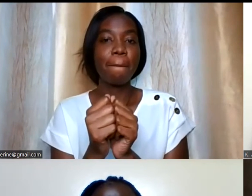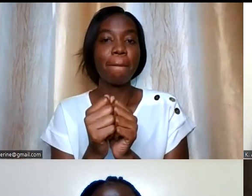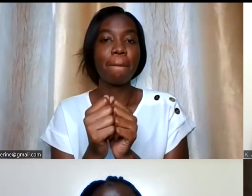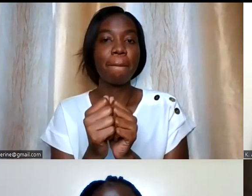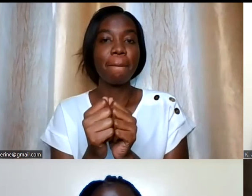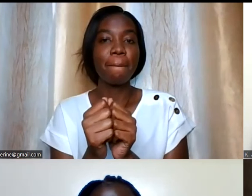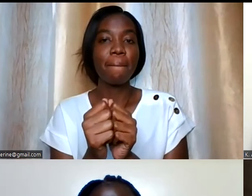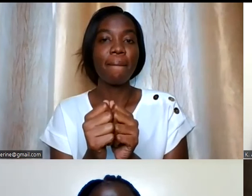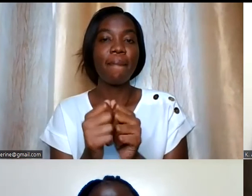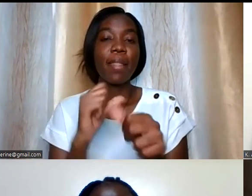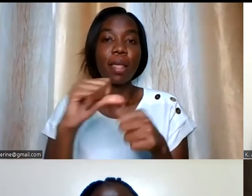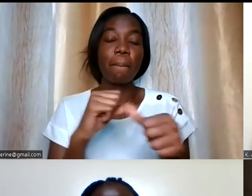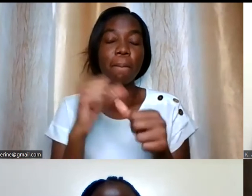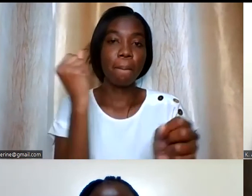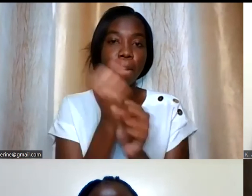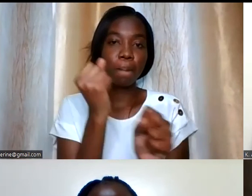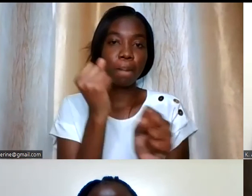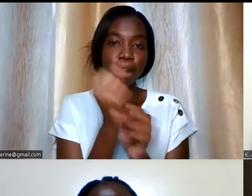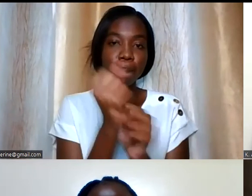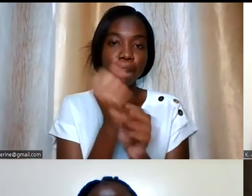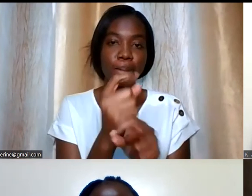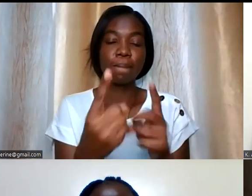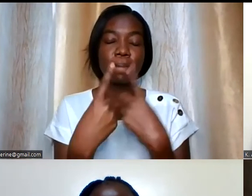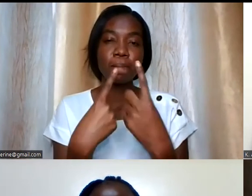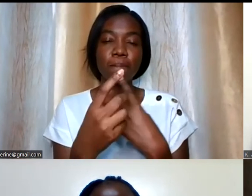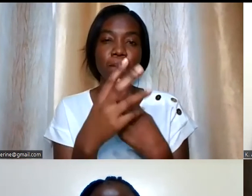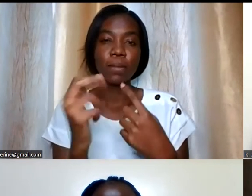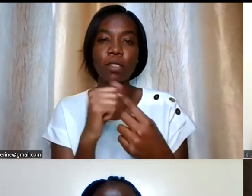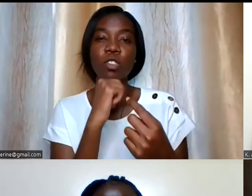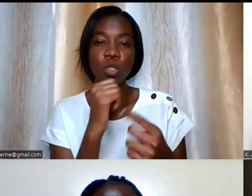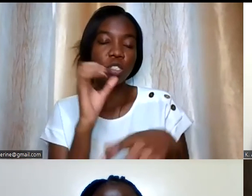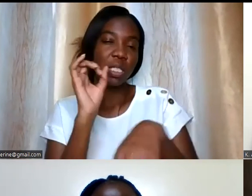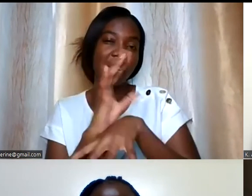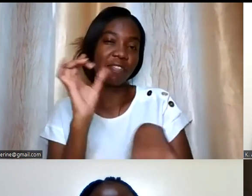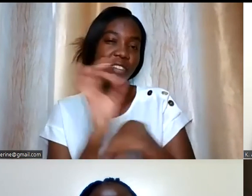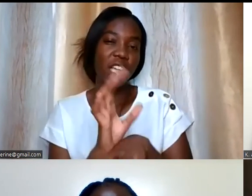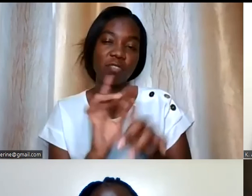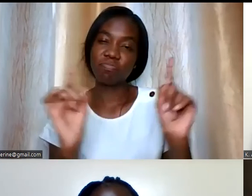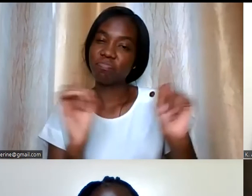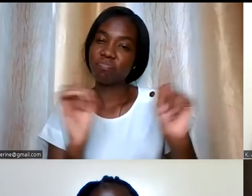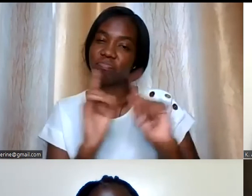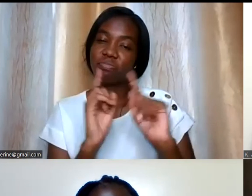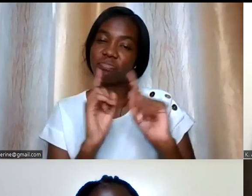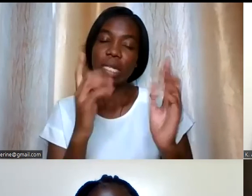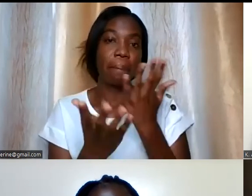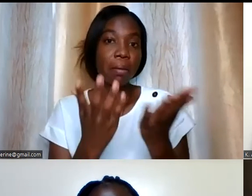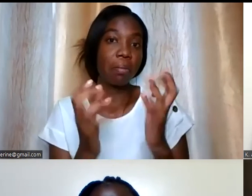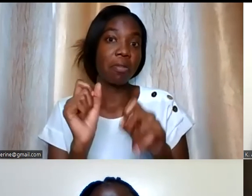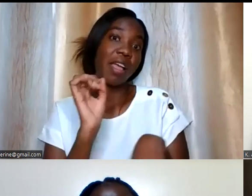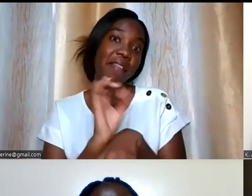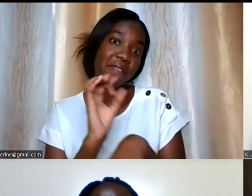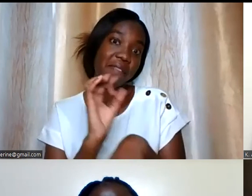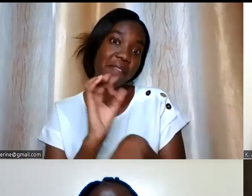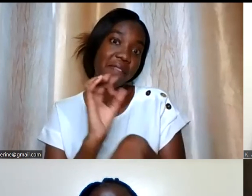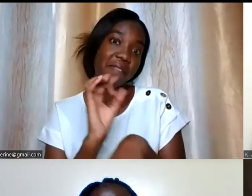about your job. You talking to them is not for them to advise you. They may advise you,